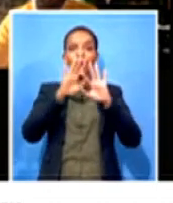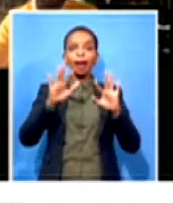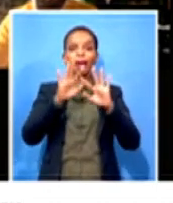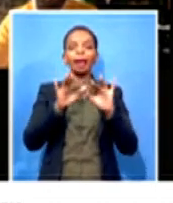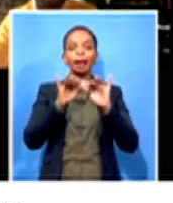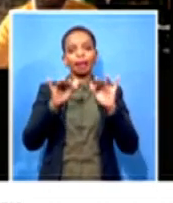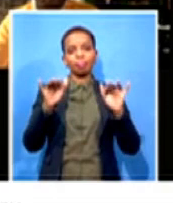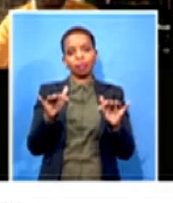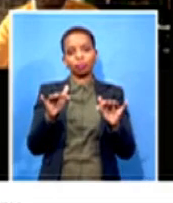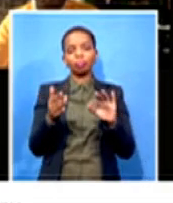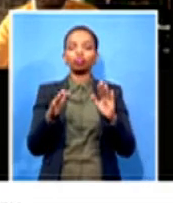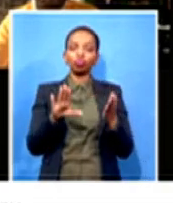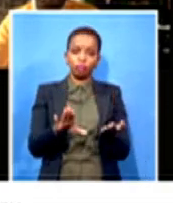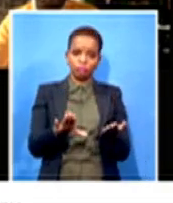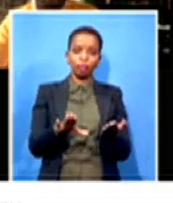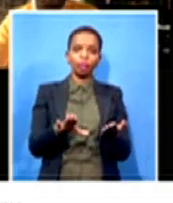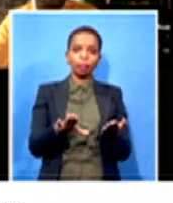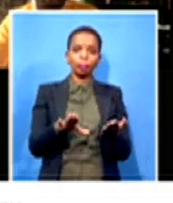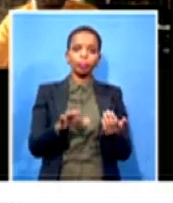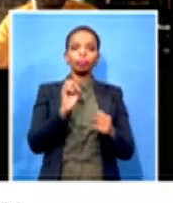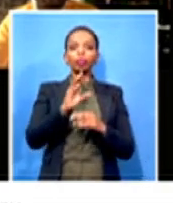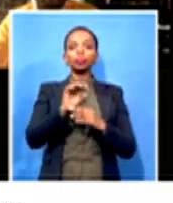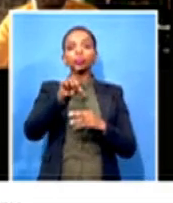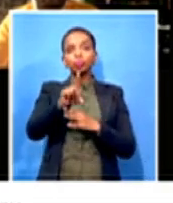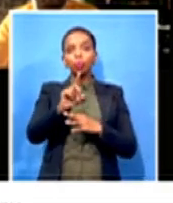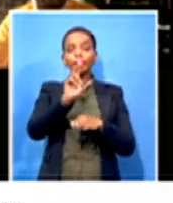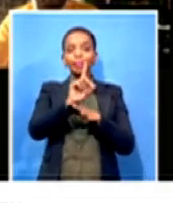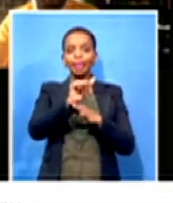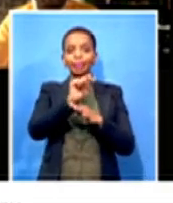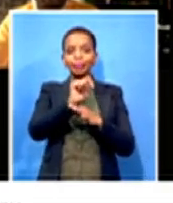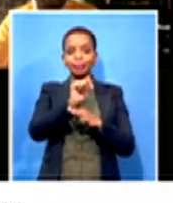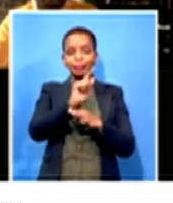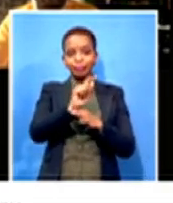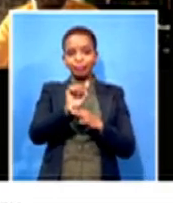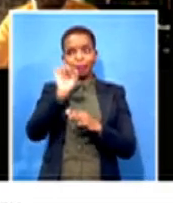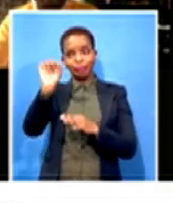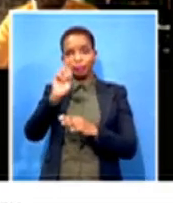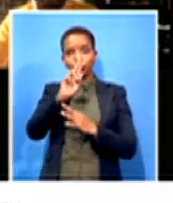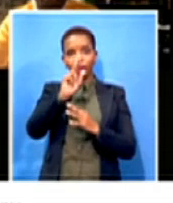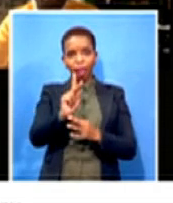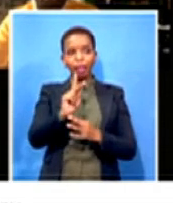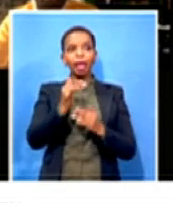the UK, if you look at the bottom of the graph that shows children below the age of